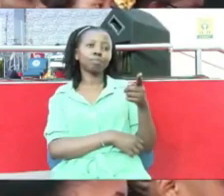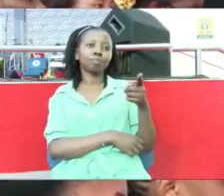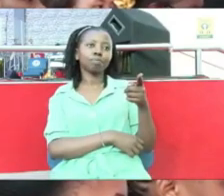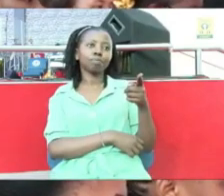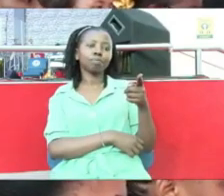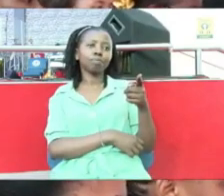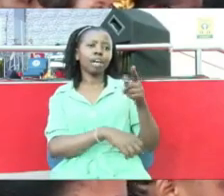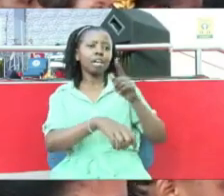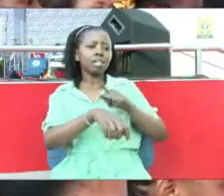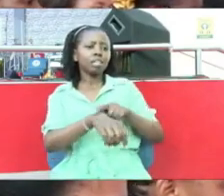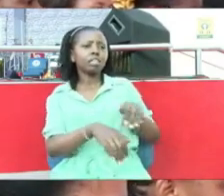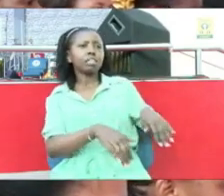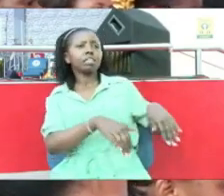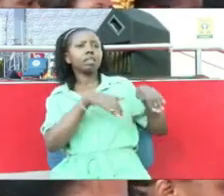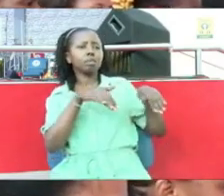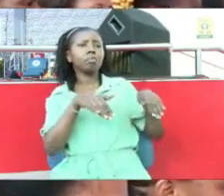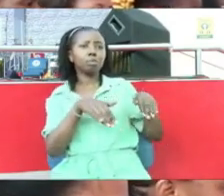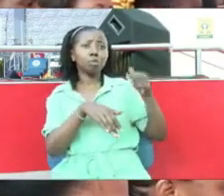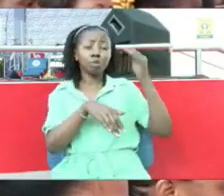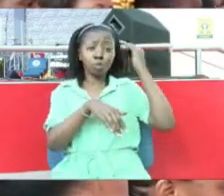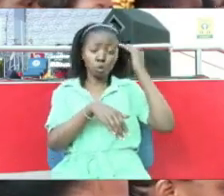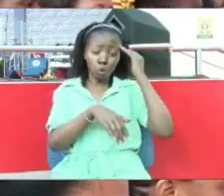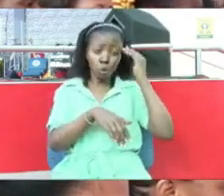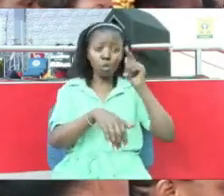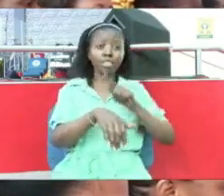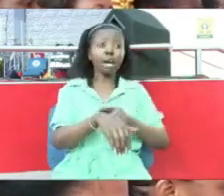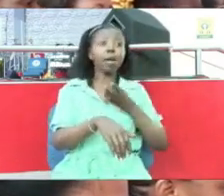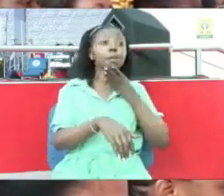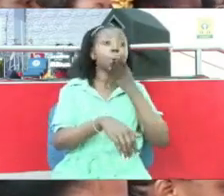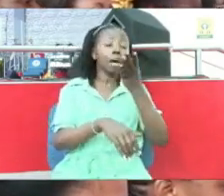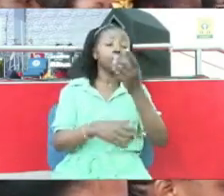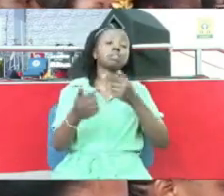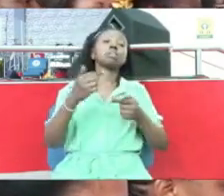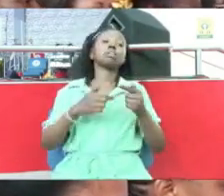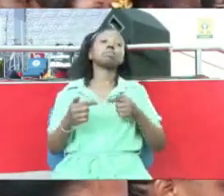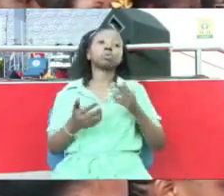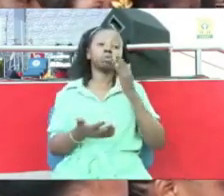In lingering, you will know when the answer is coming.